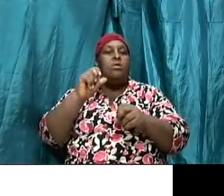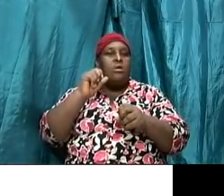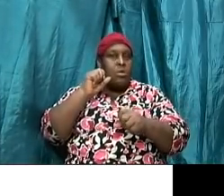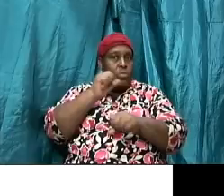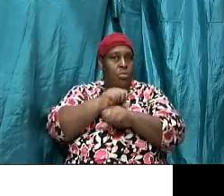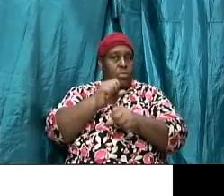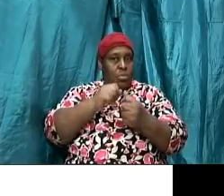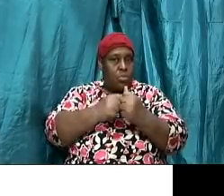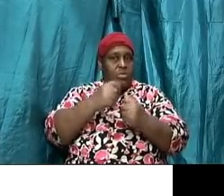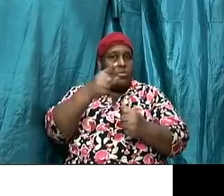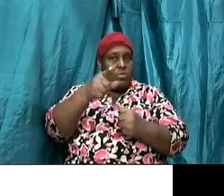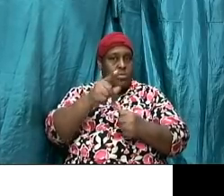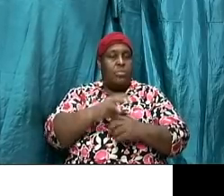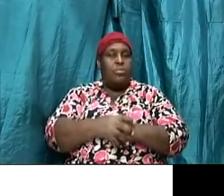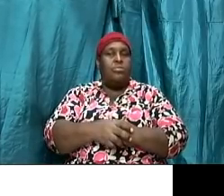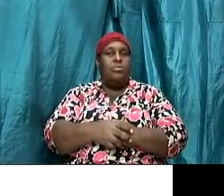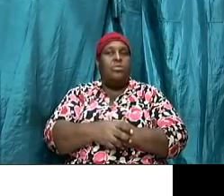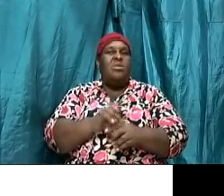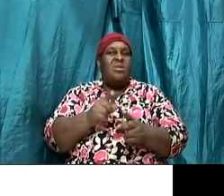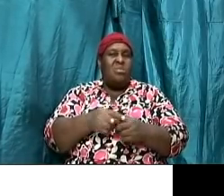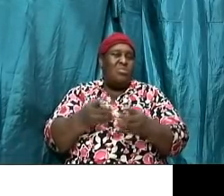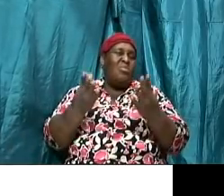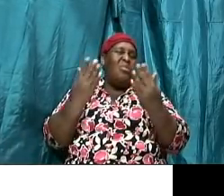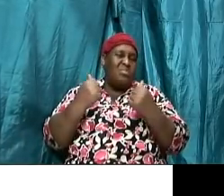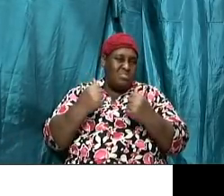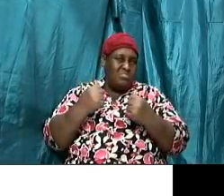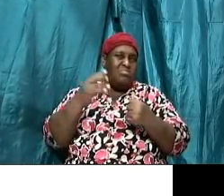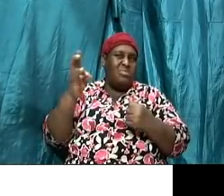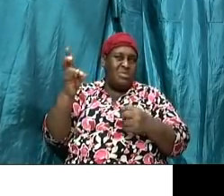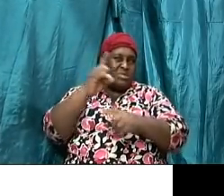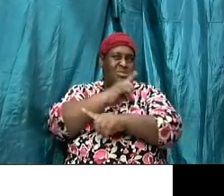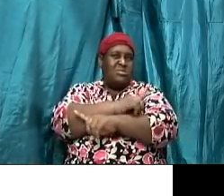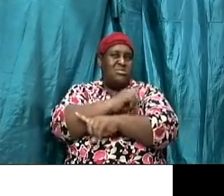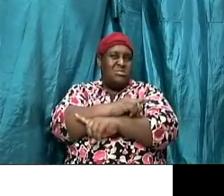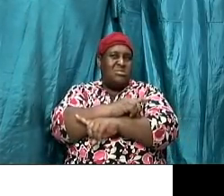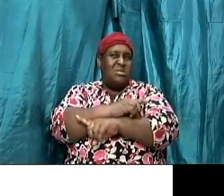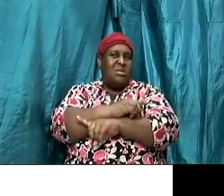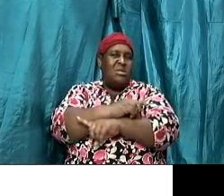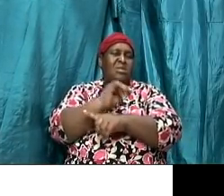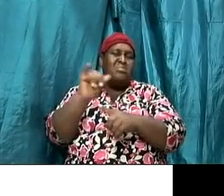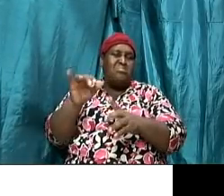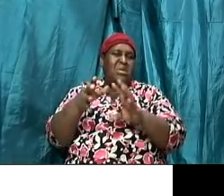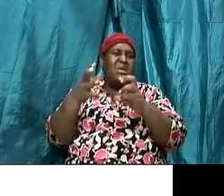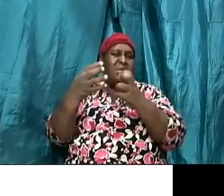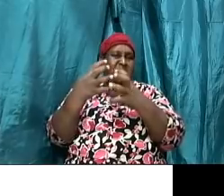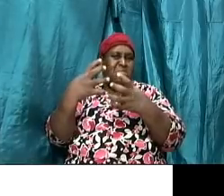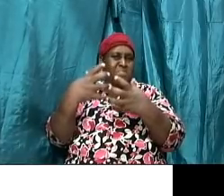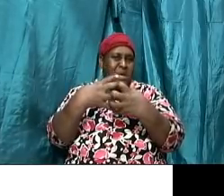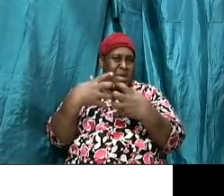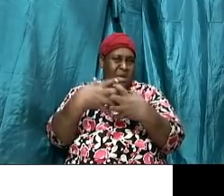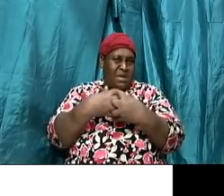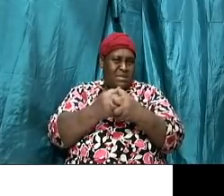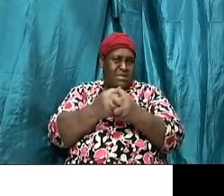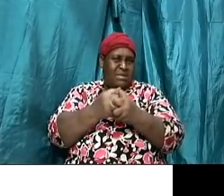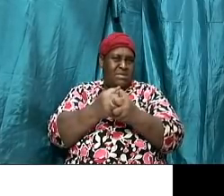deal with you. But when it comes to the Sabbath, we realize that these bindings do not